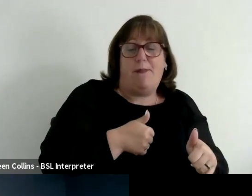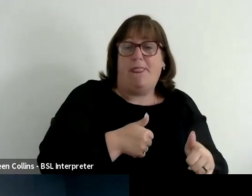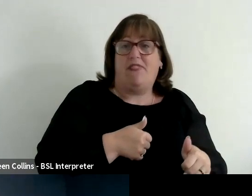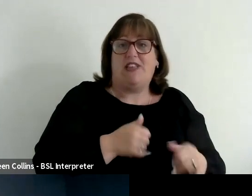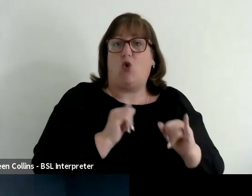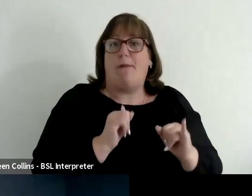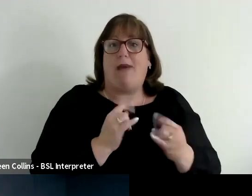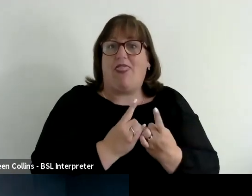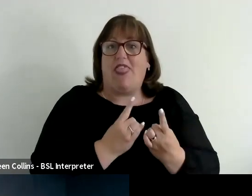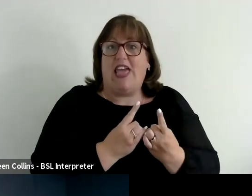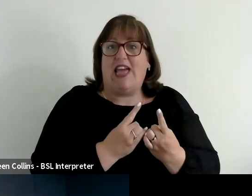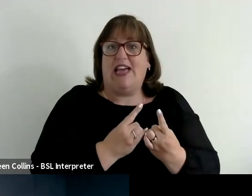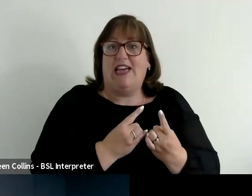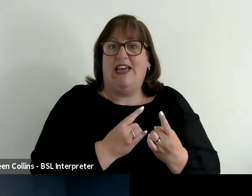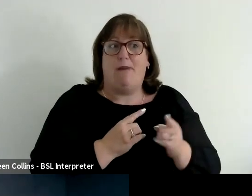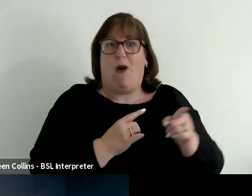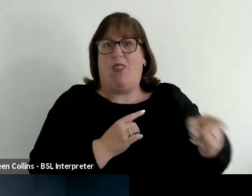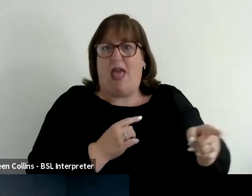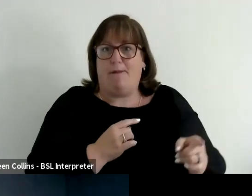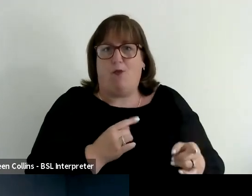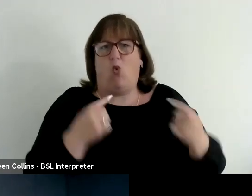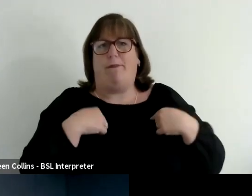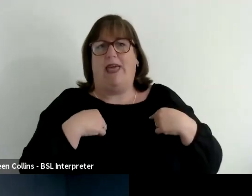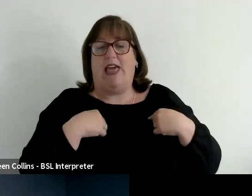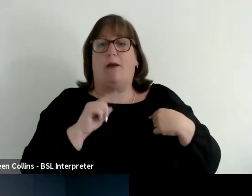about me. It's just about trying to find